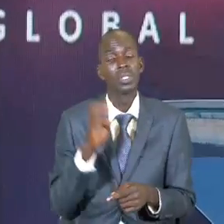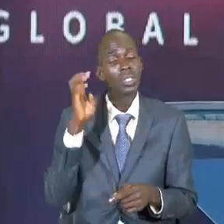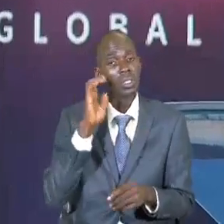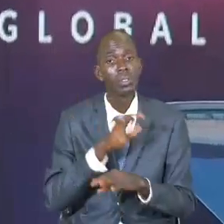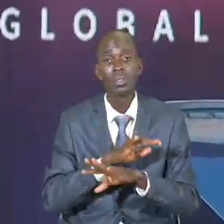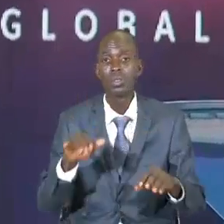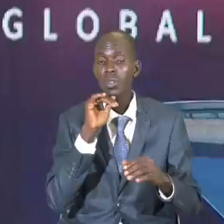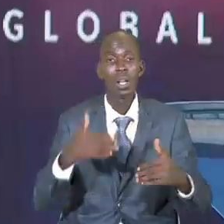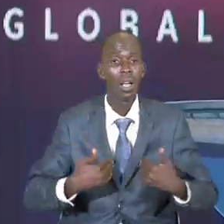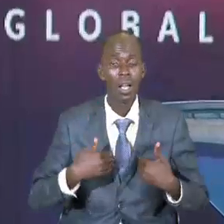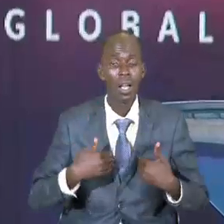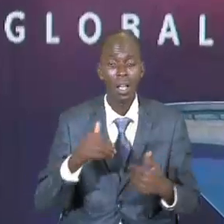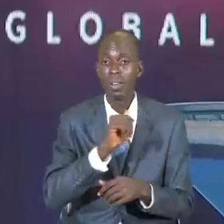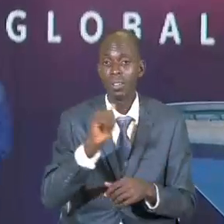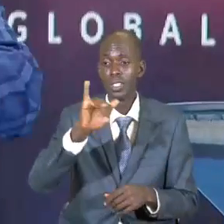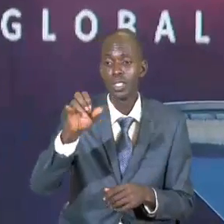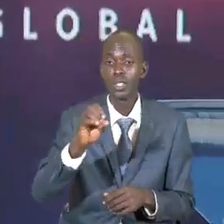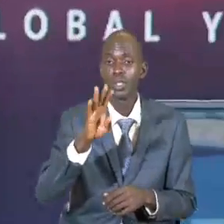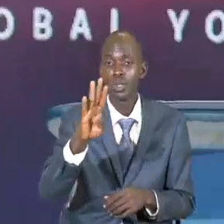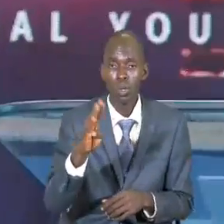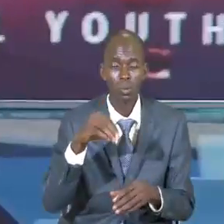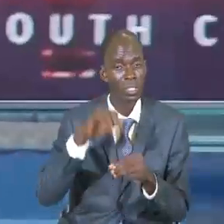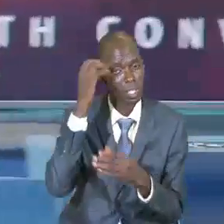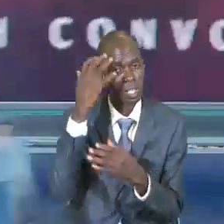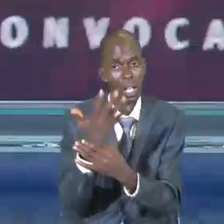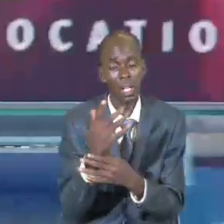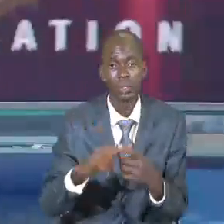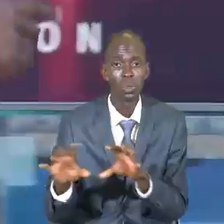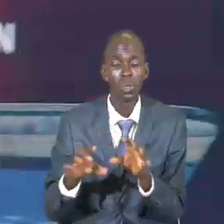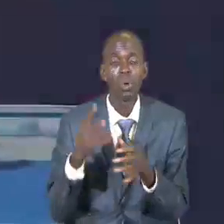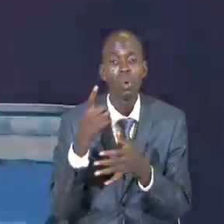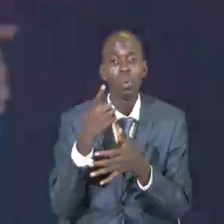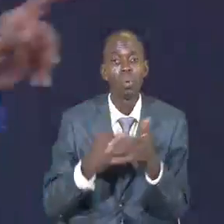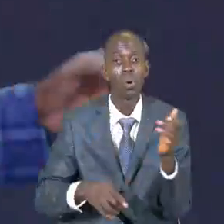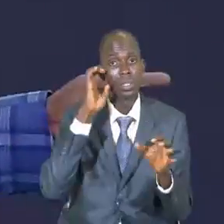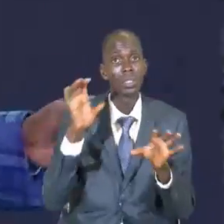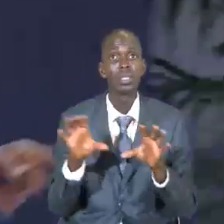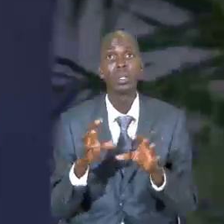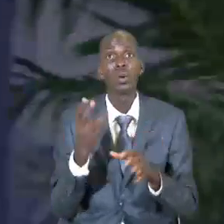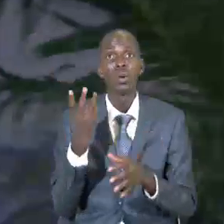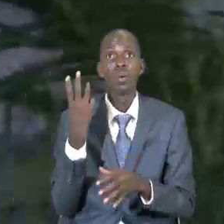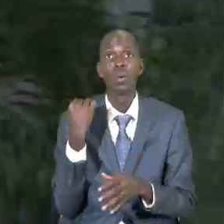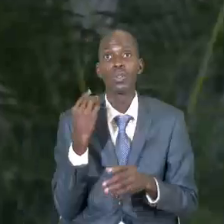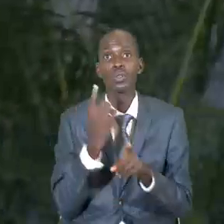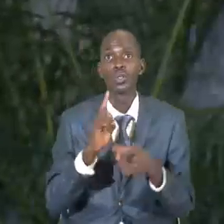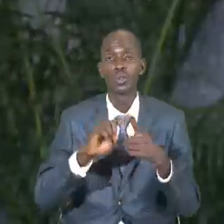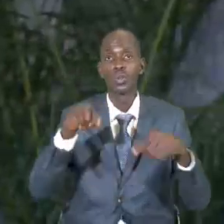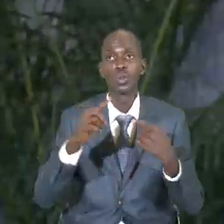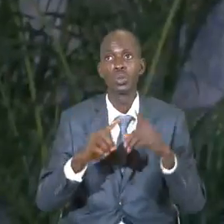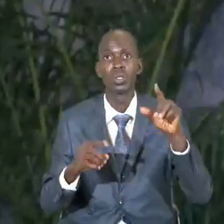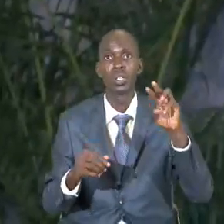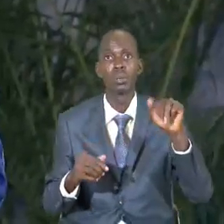job on hand. He was doing all he was doing, go to Damascus, get to Jerusalem, go over here,